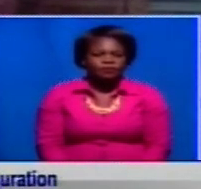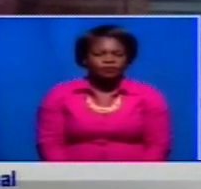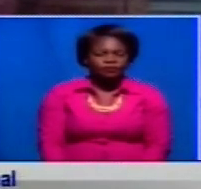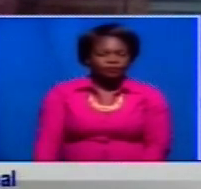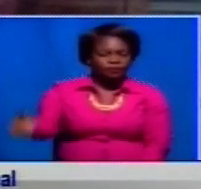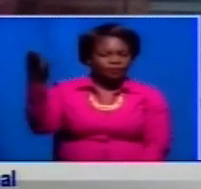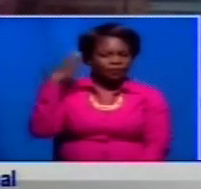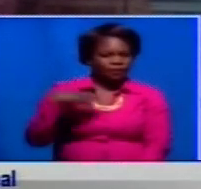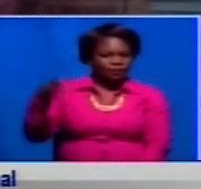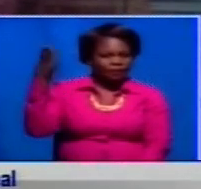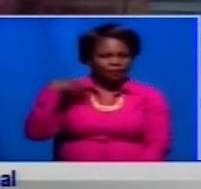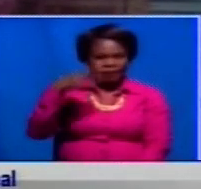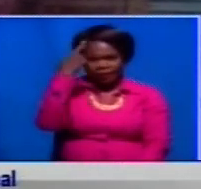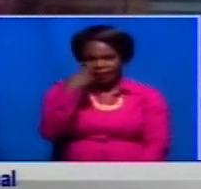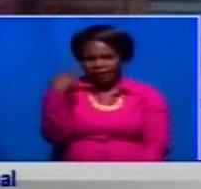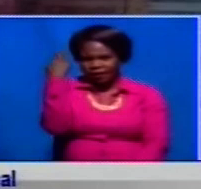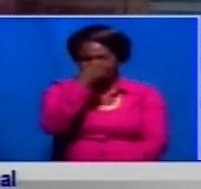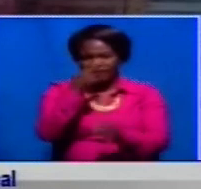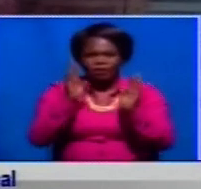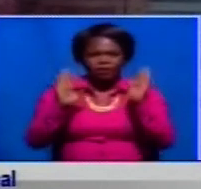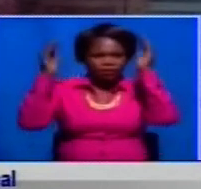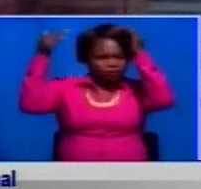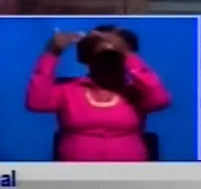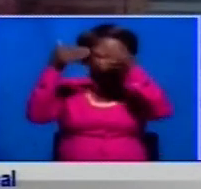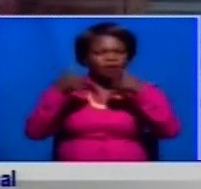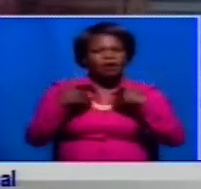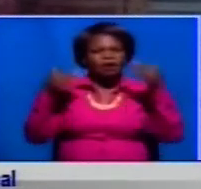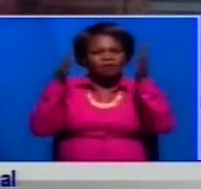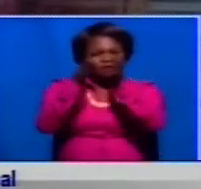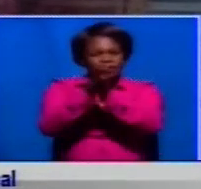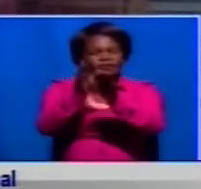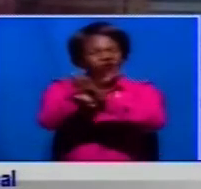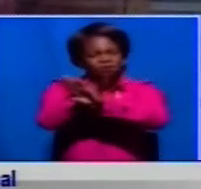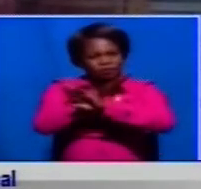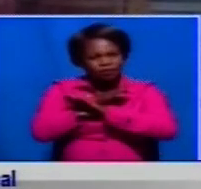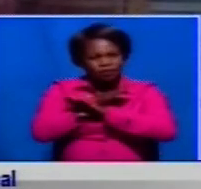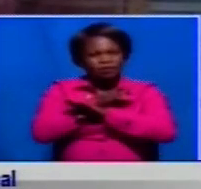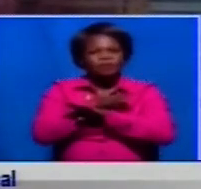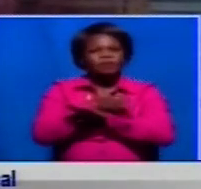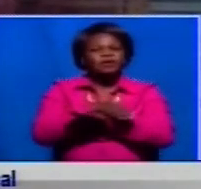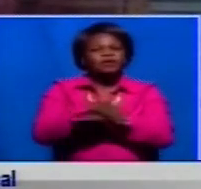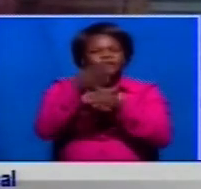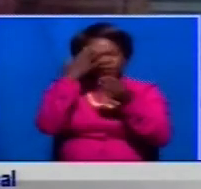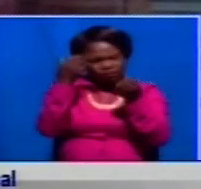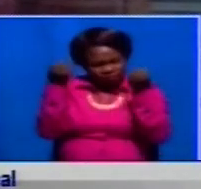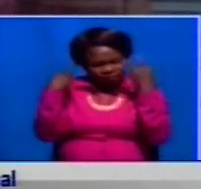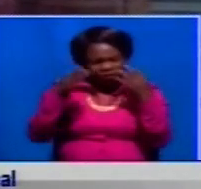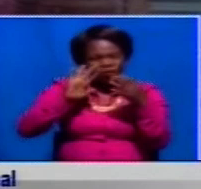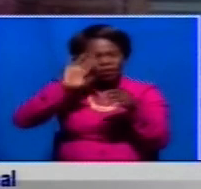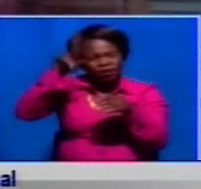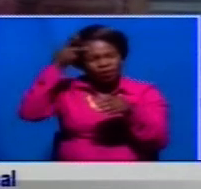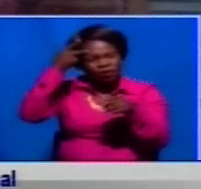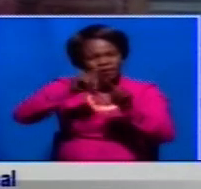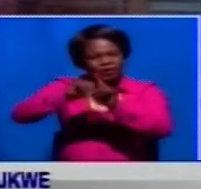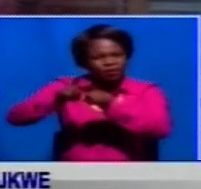Former Catholic Archbishop Emmanuel Milingo has appealed to Zambians to bury their political differences and turn in